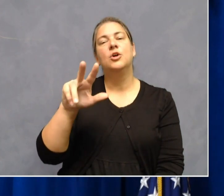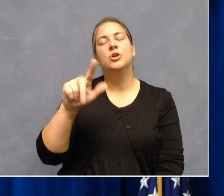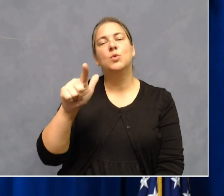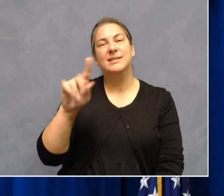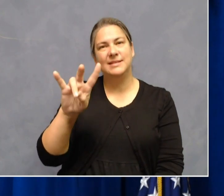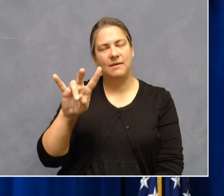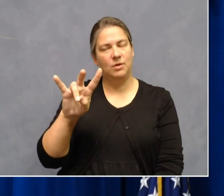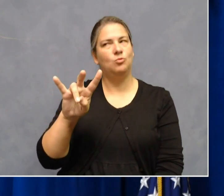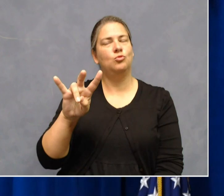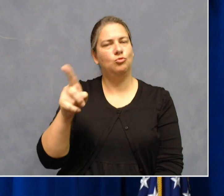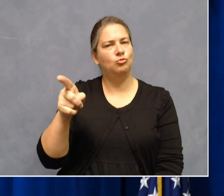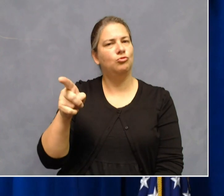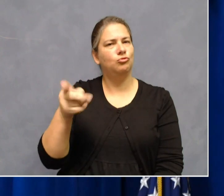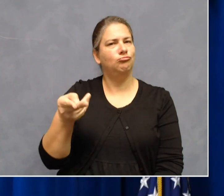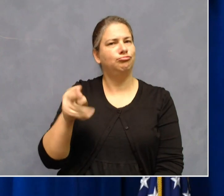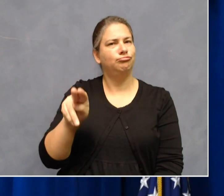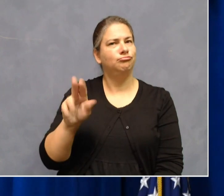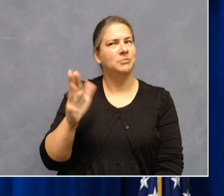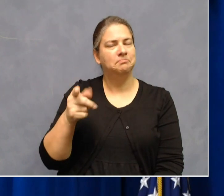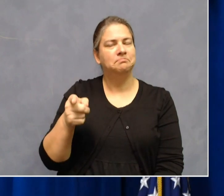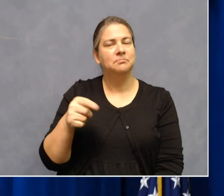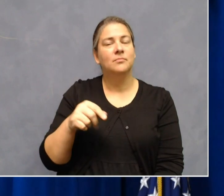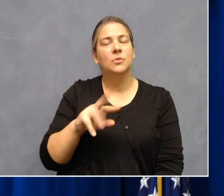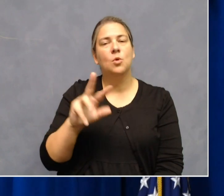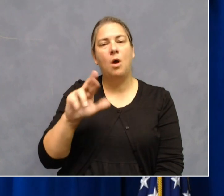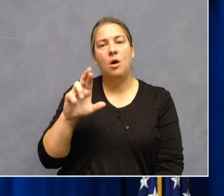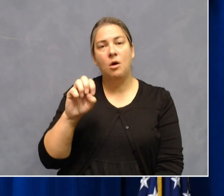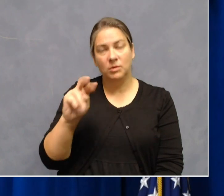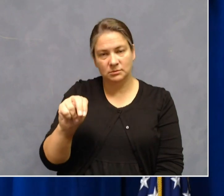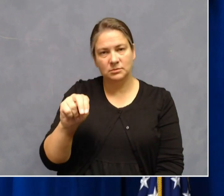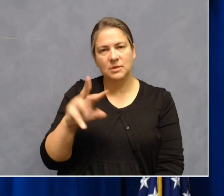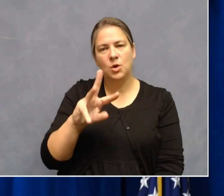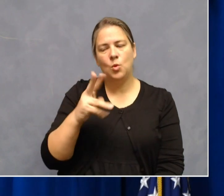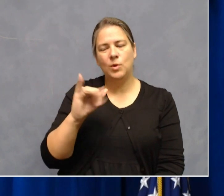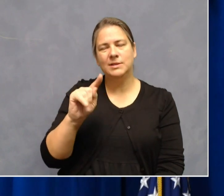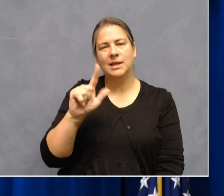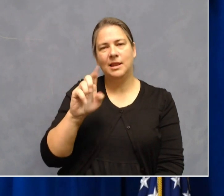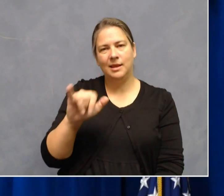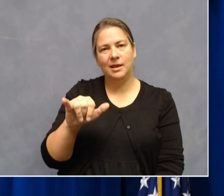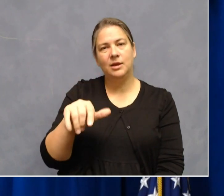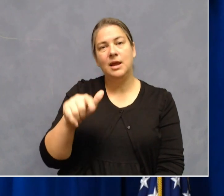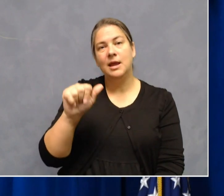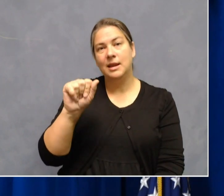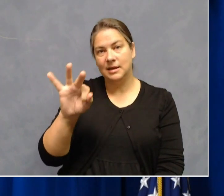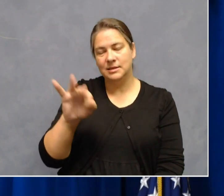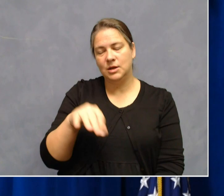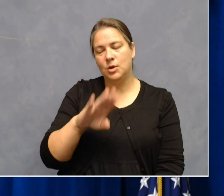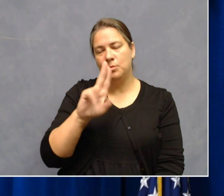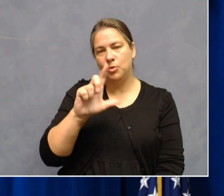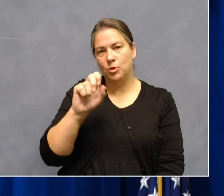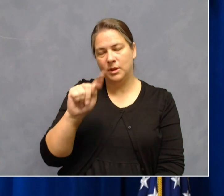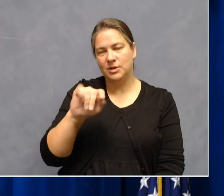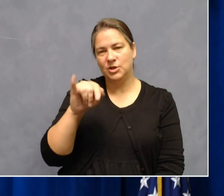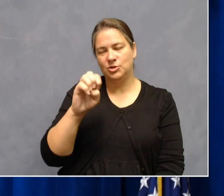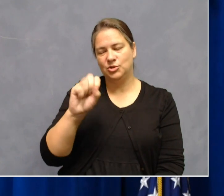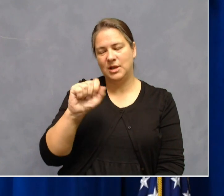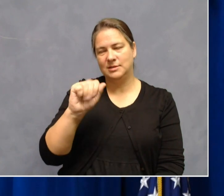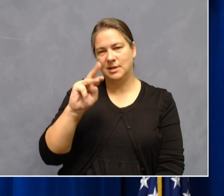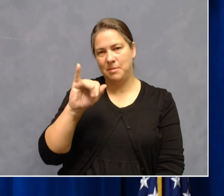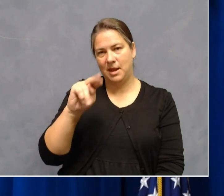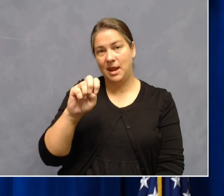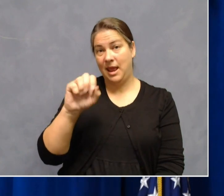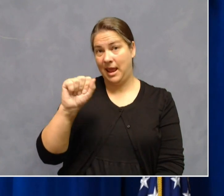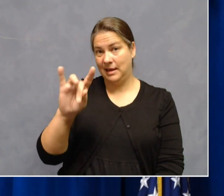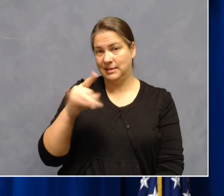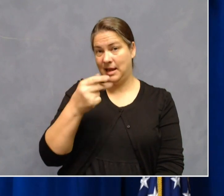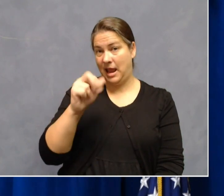Pike in a long time. Warren County and Whitley County 19, Bullitt and Jessamine 18, Harrison